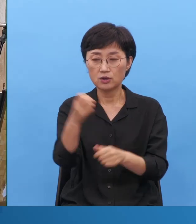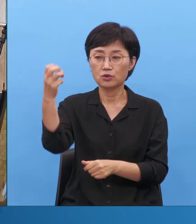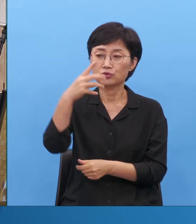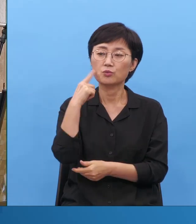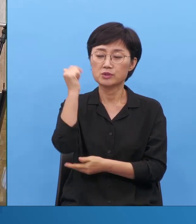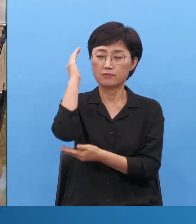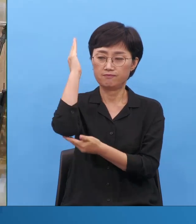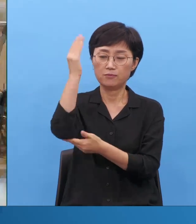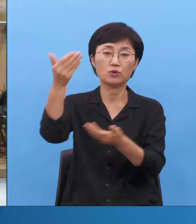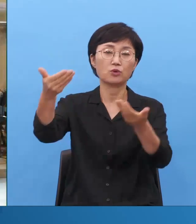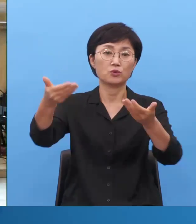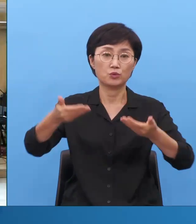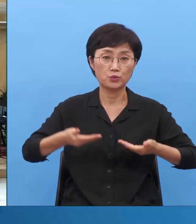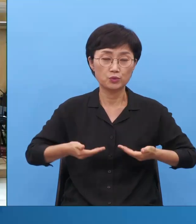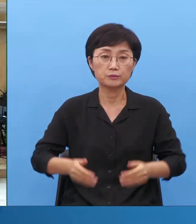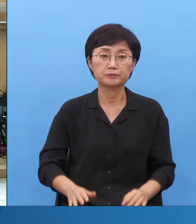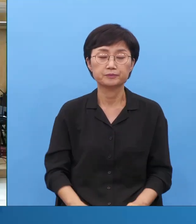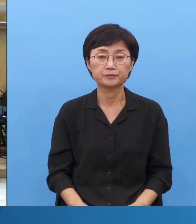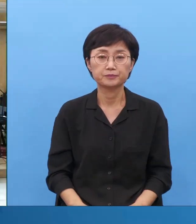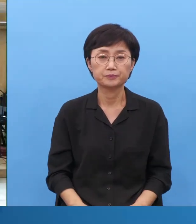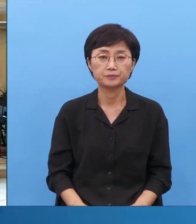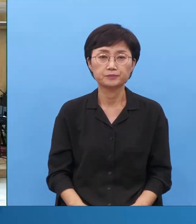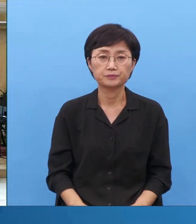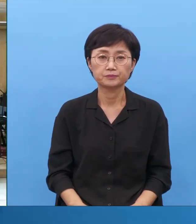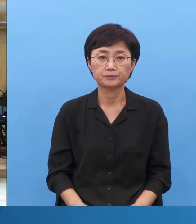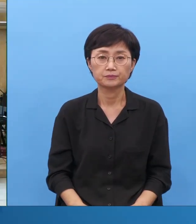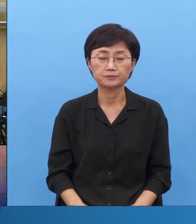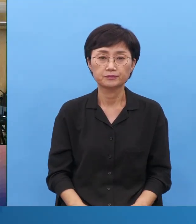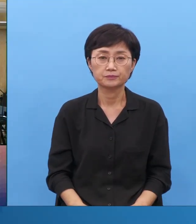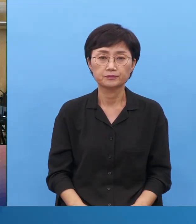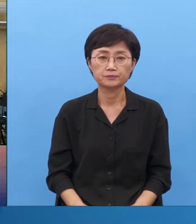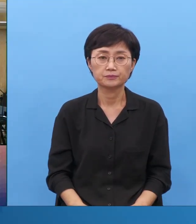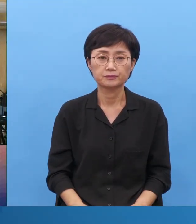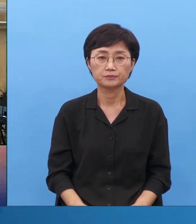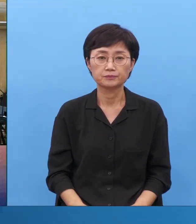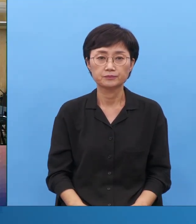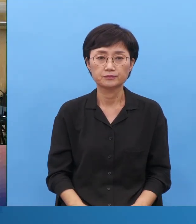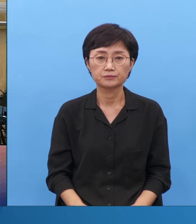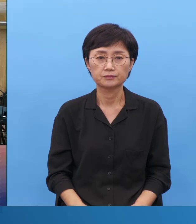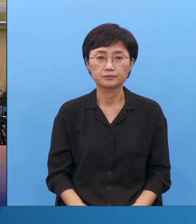sermon entitled Heal the Source with the Power of Creation.